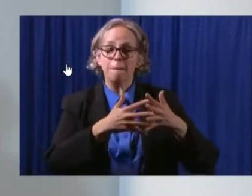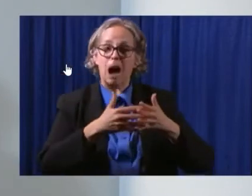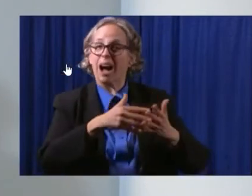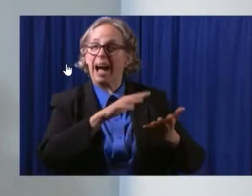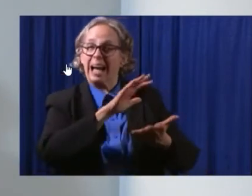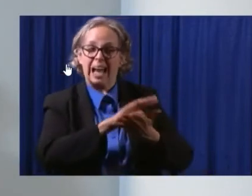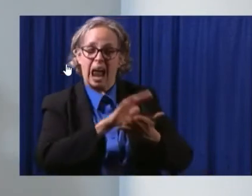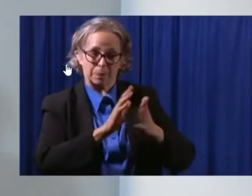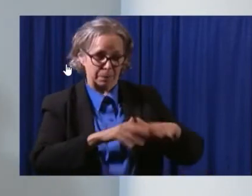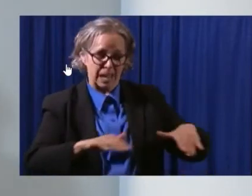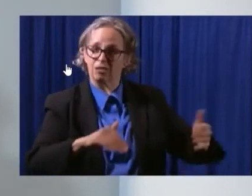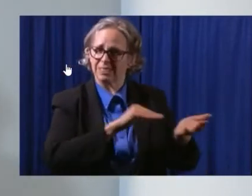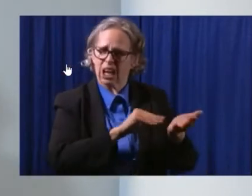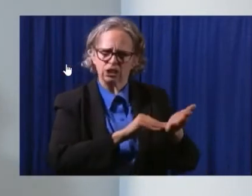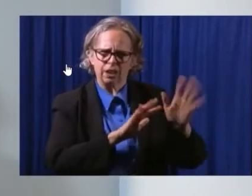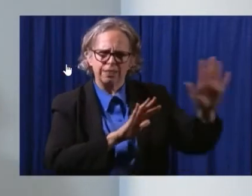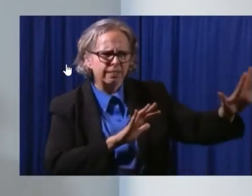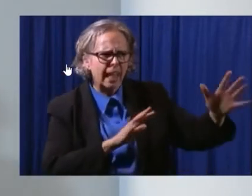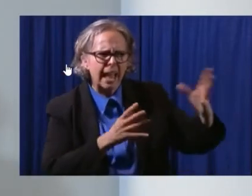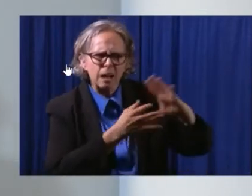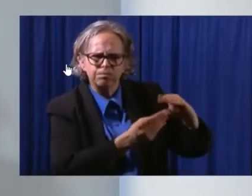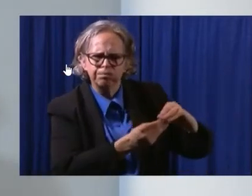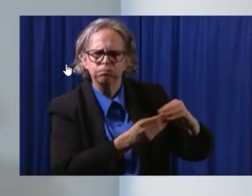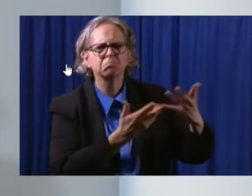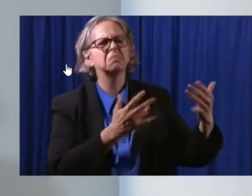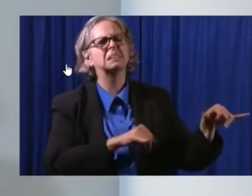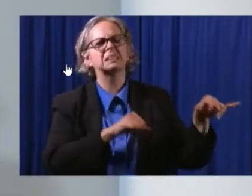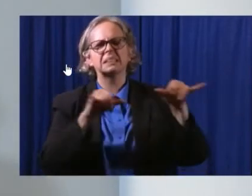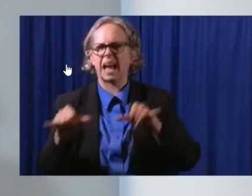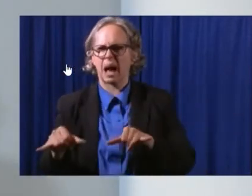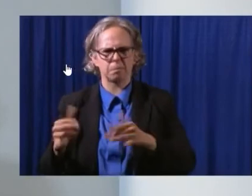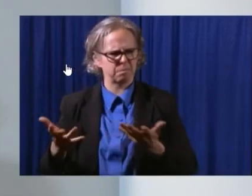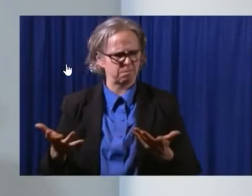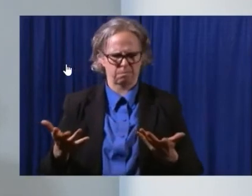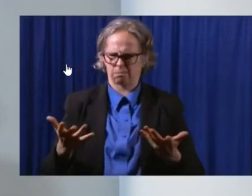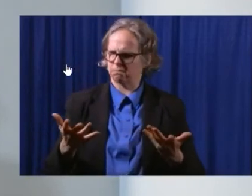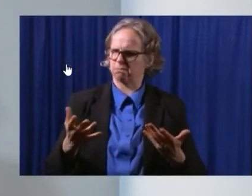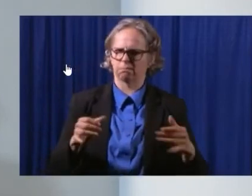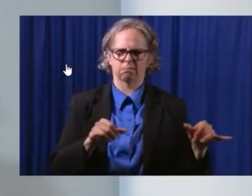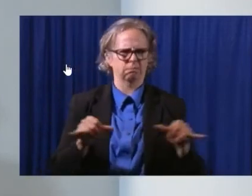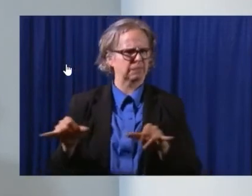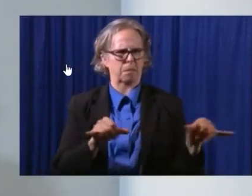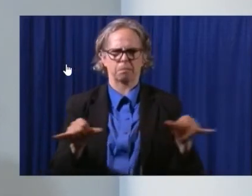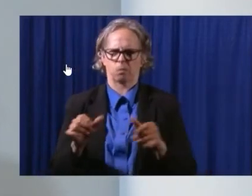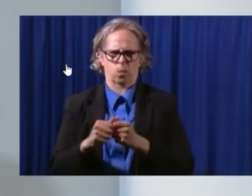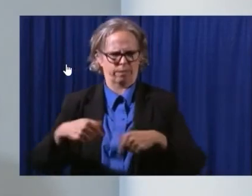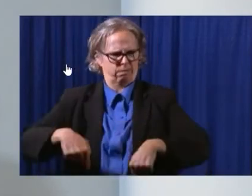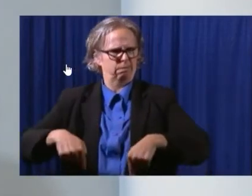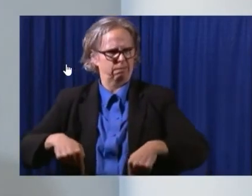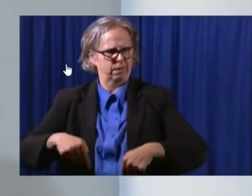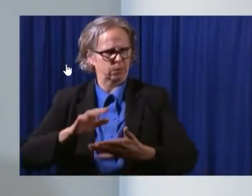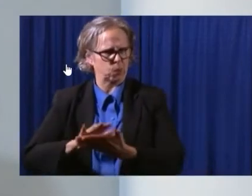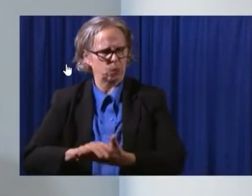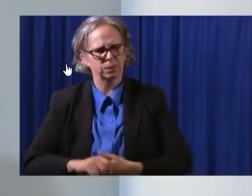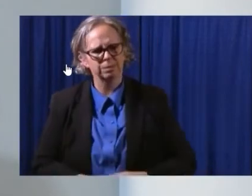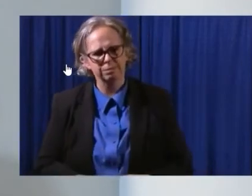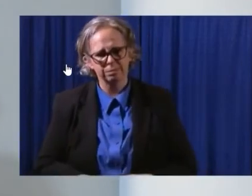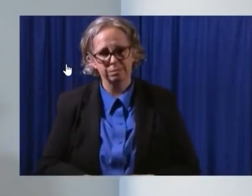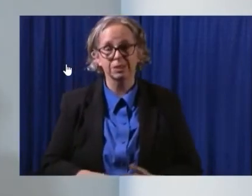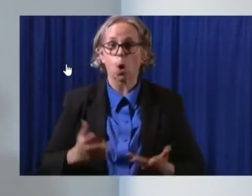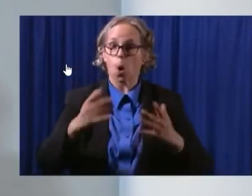said basically that strong, as Governor mentioned, strongly advocating that all policy considerations for the coming school year should start with the goal of